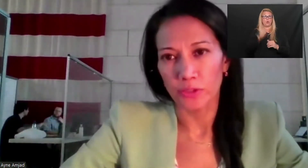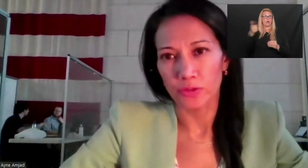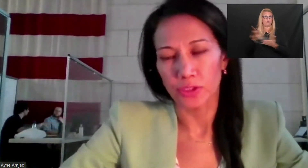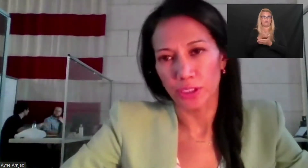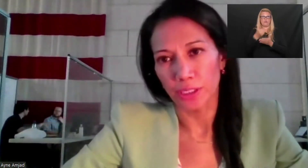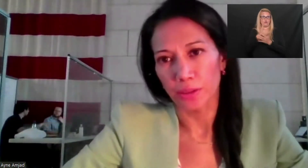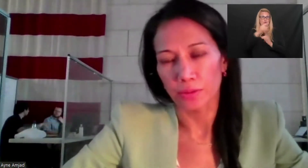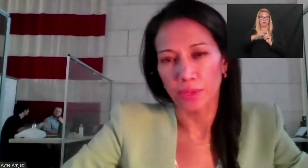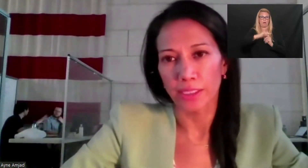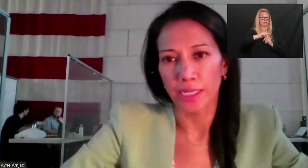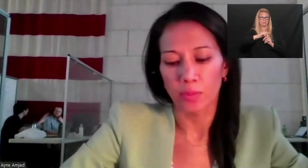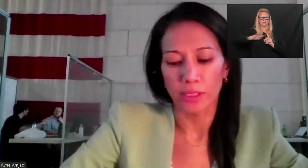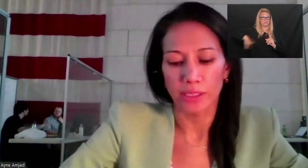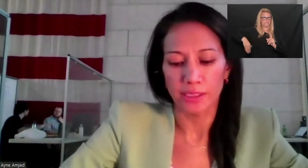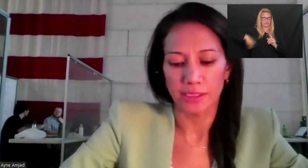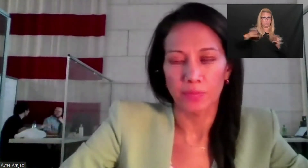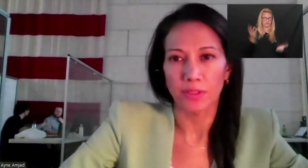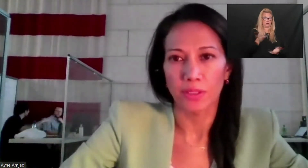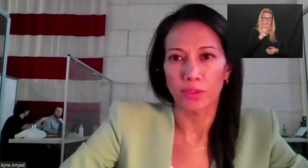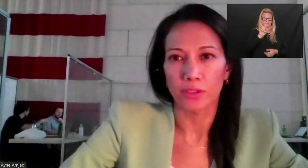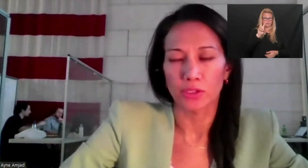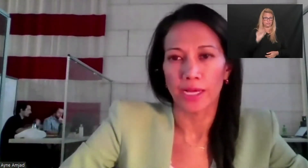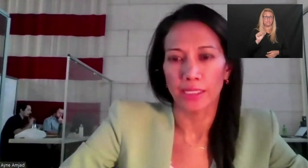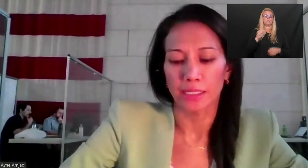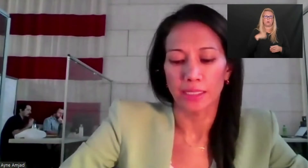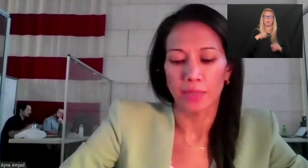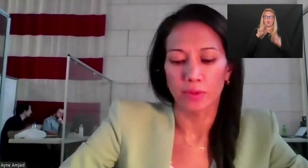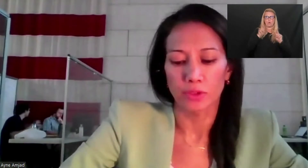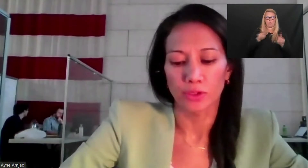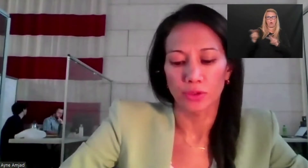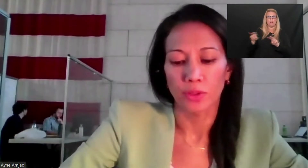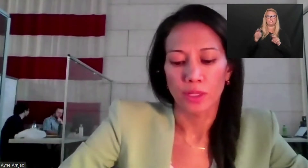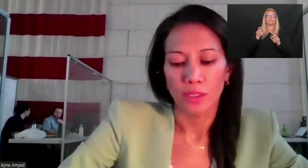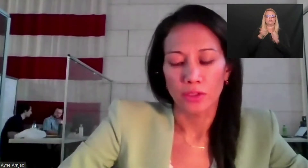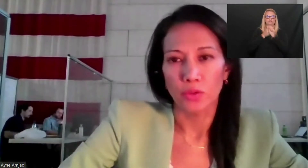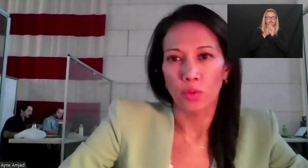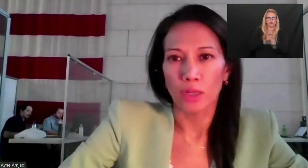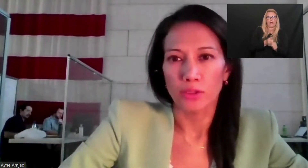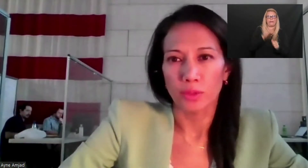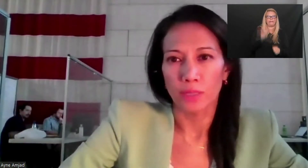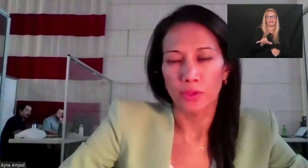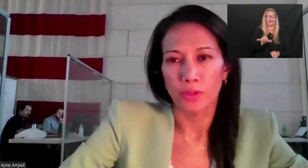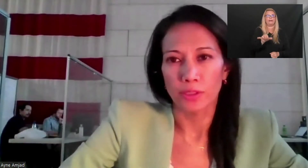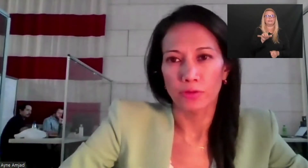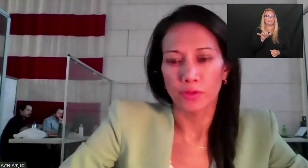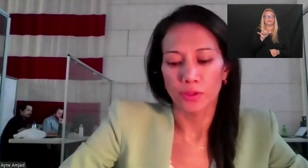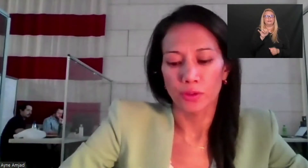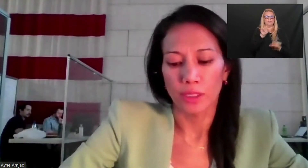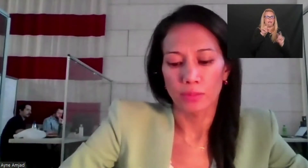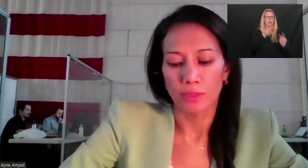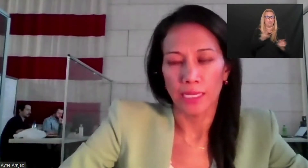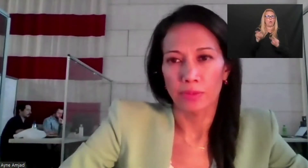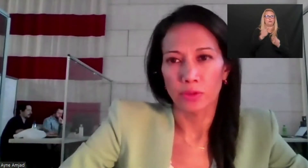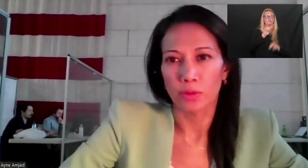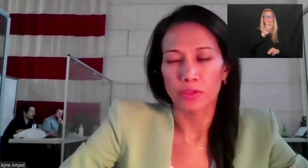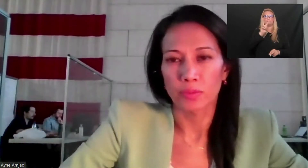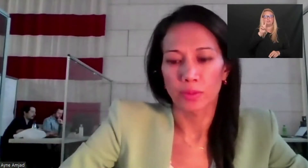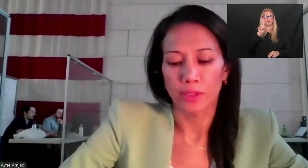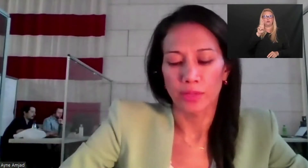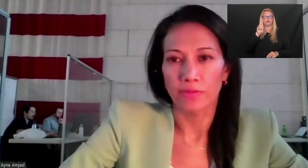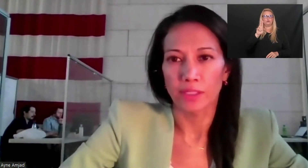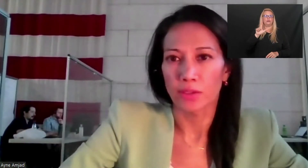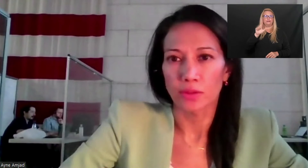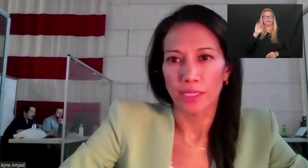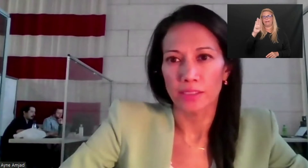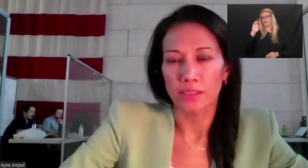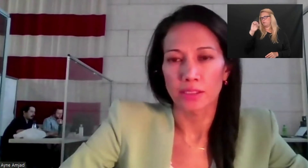in West Virginia right now, but it is something that we are tracking and able to watch through our WVU laboratories, but we